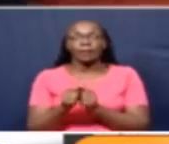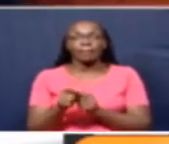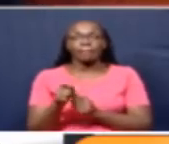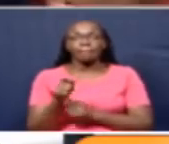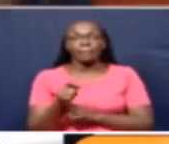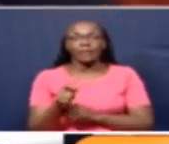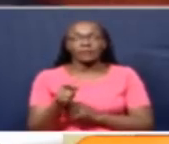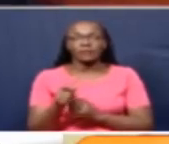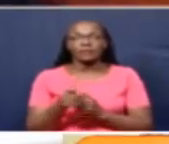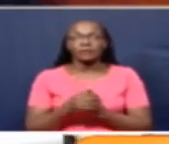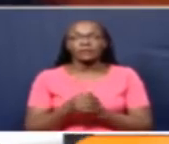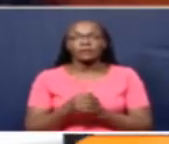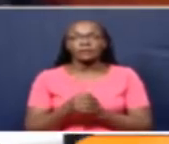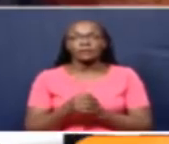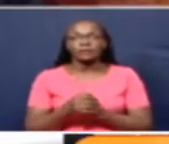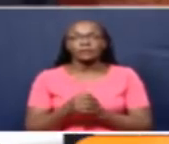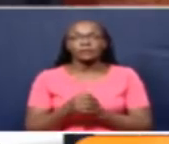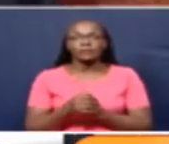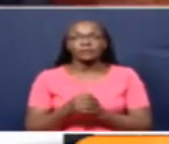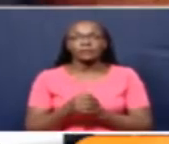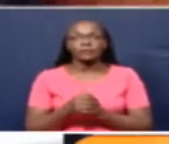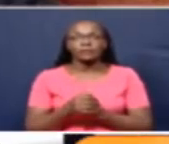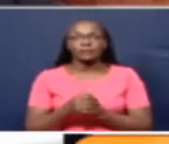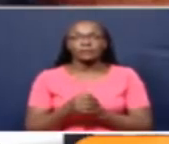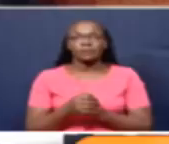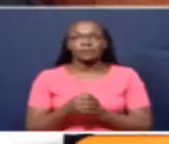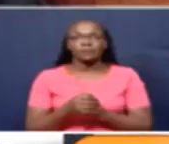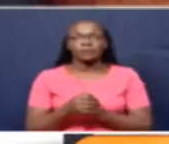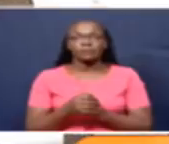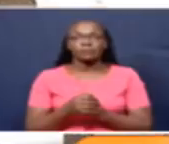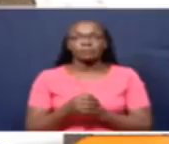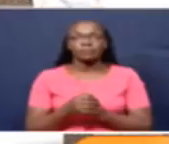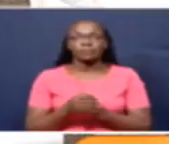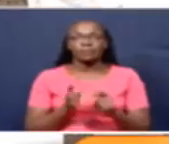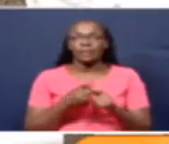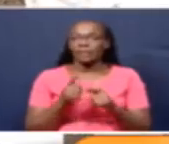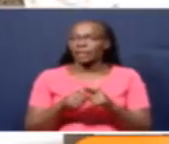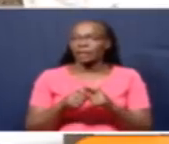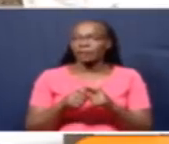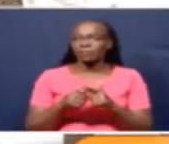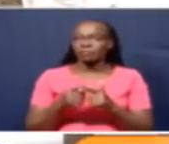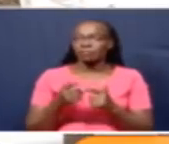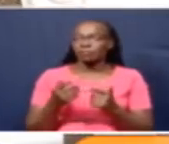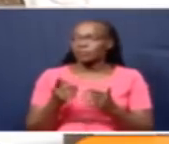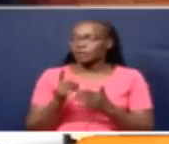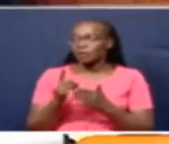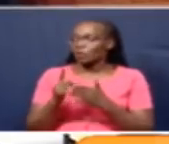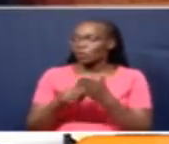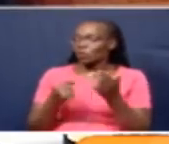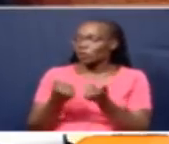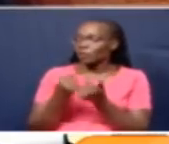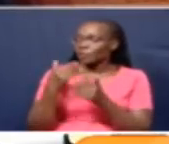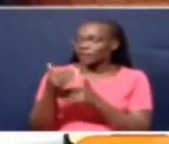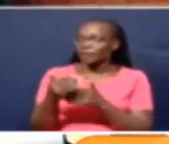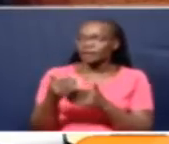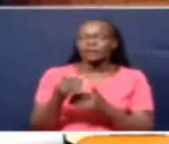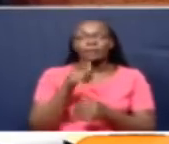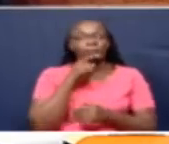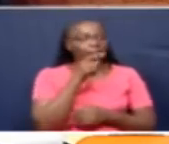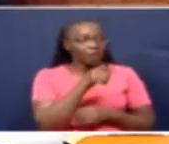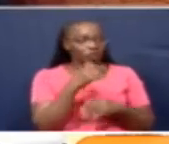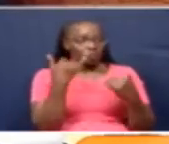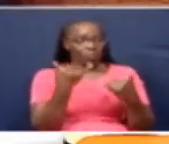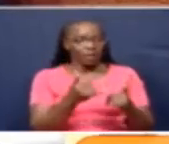the house. I tell you. Oh. And from there? That's where it started. The guy who played the piano, his name